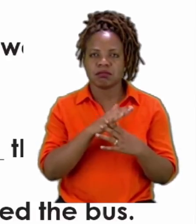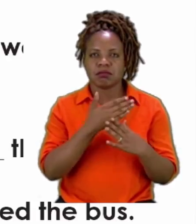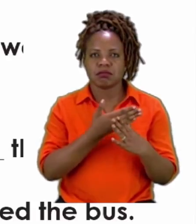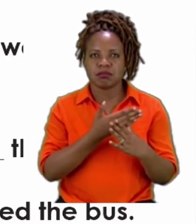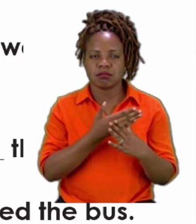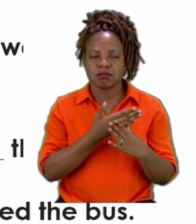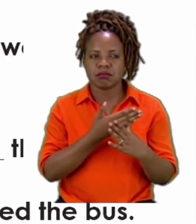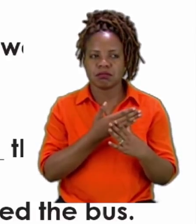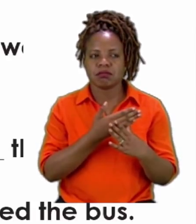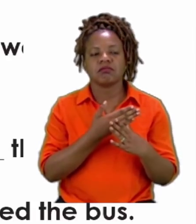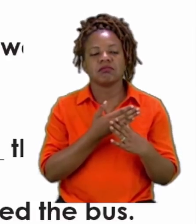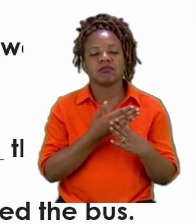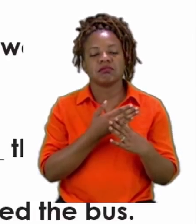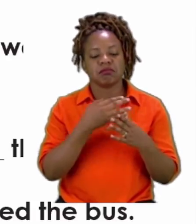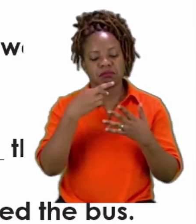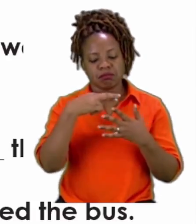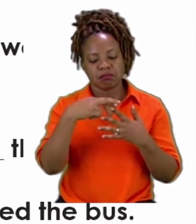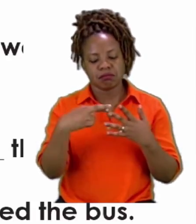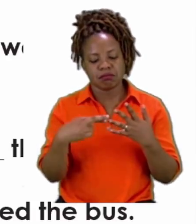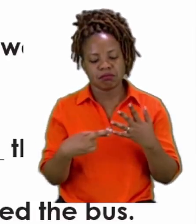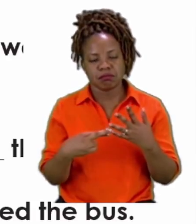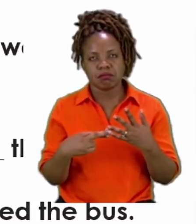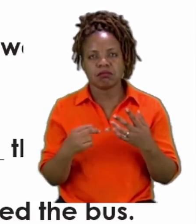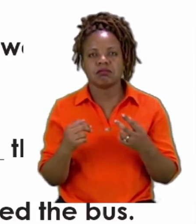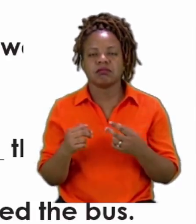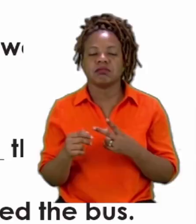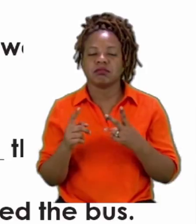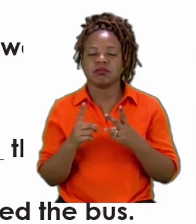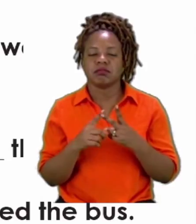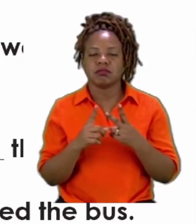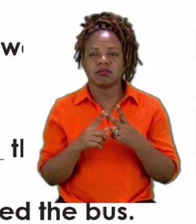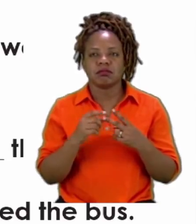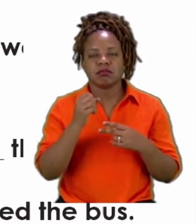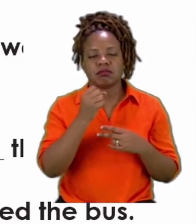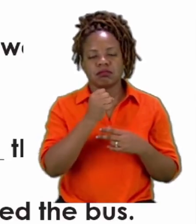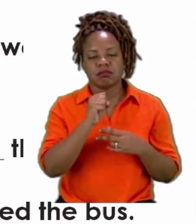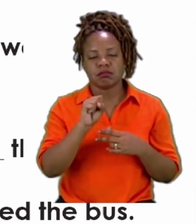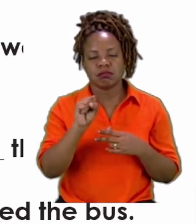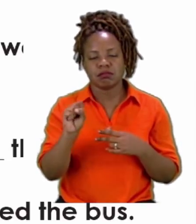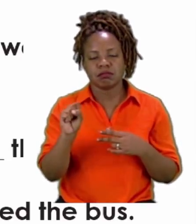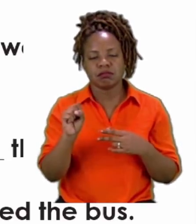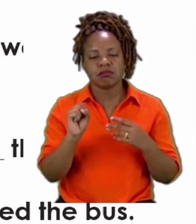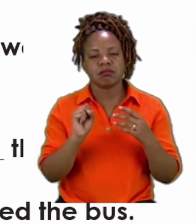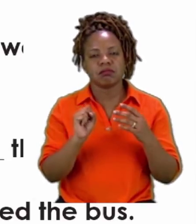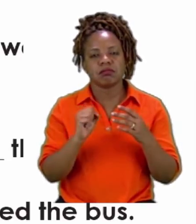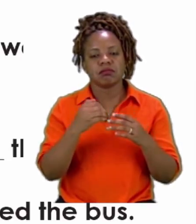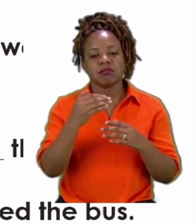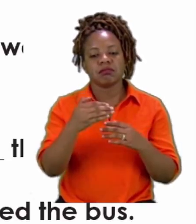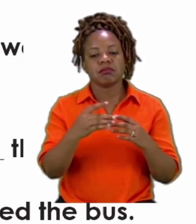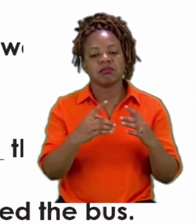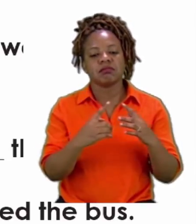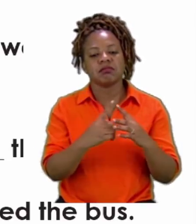a reason. And then if we use the word so, we are offering